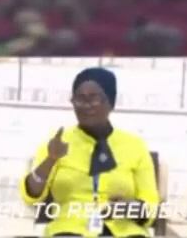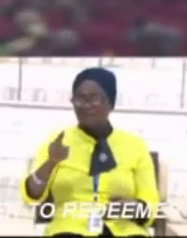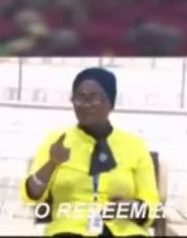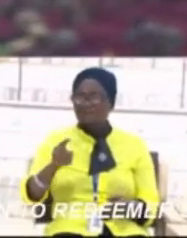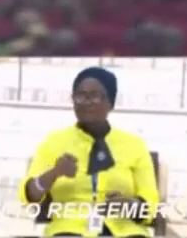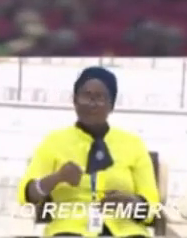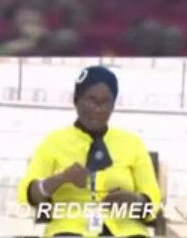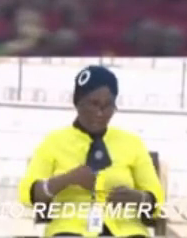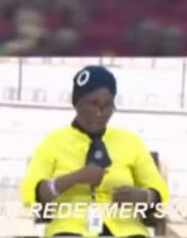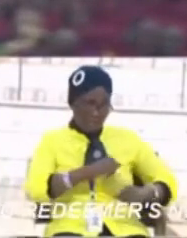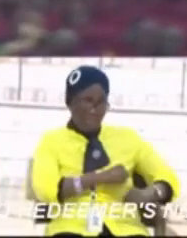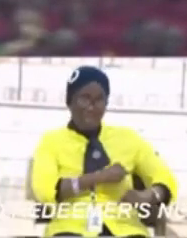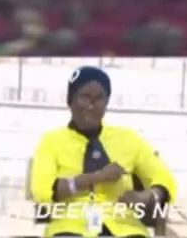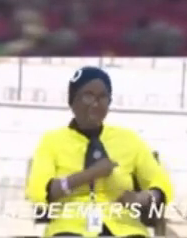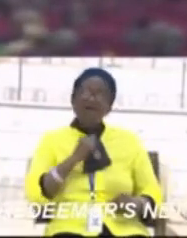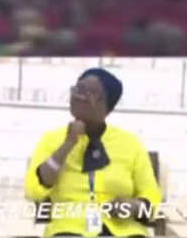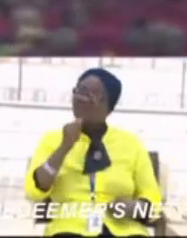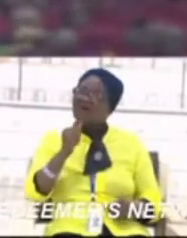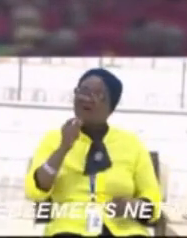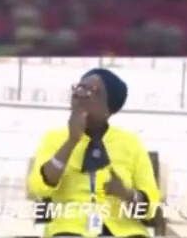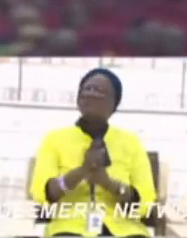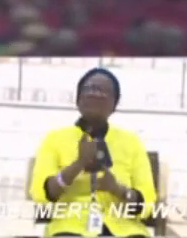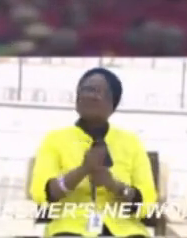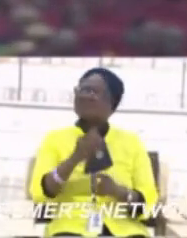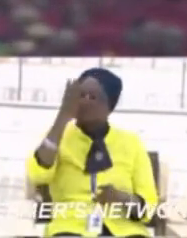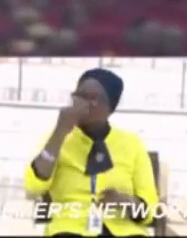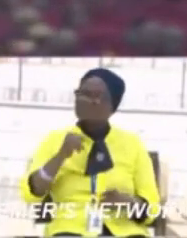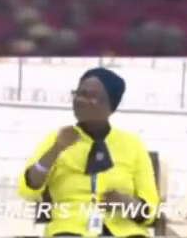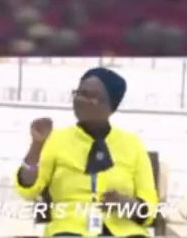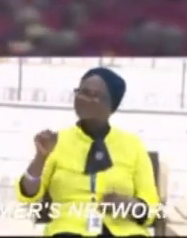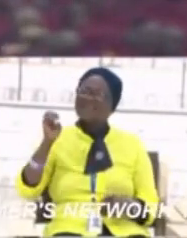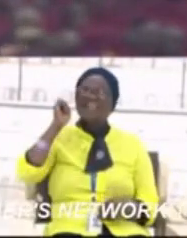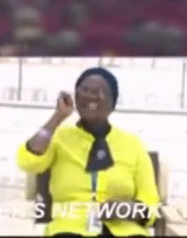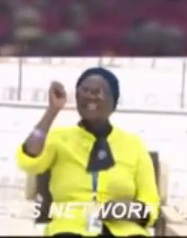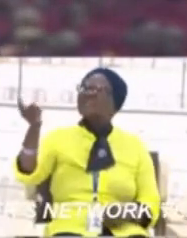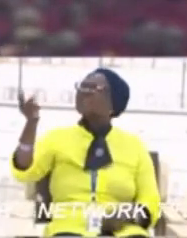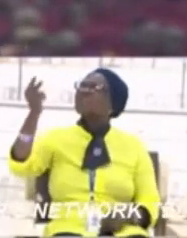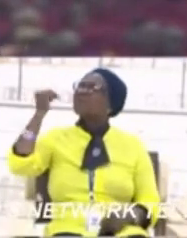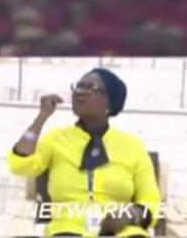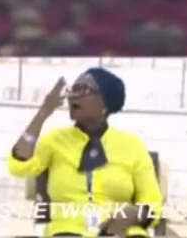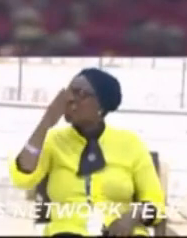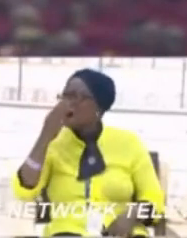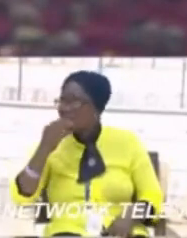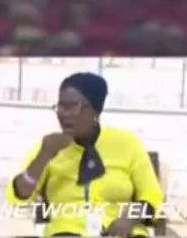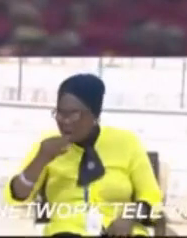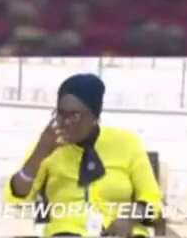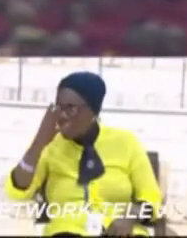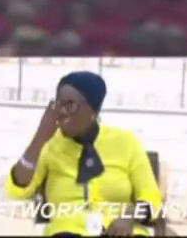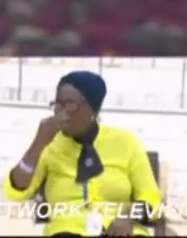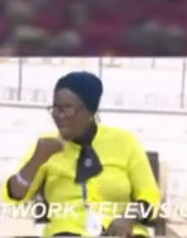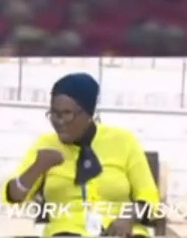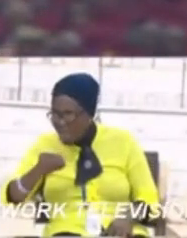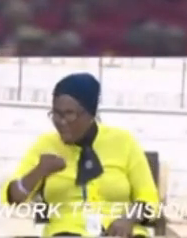sleeping. He was far gone. I said, if it were in the past, I would have taken